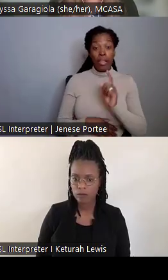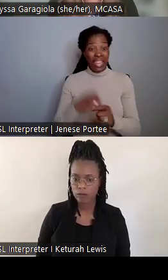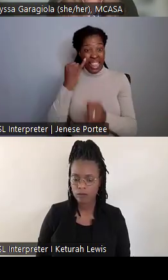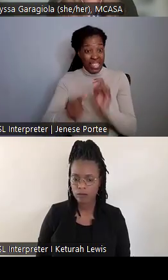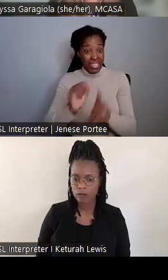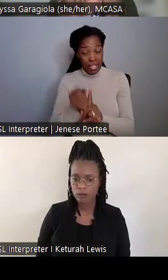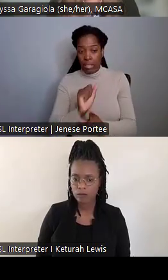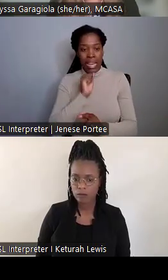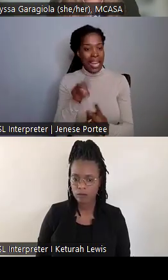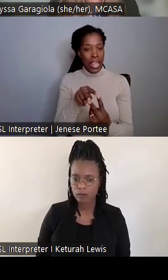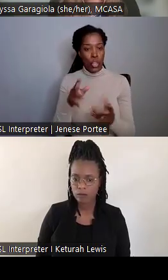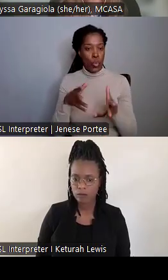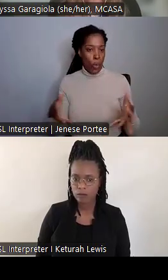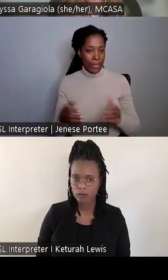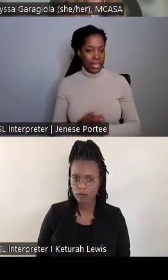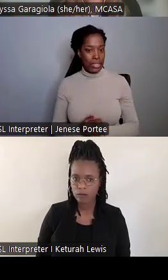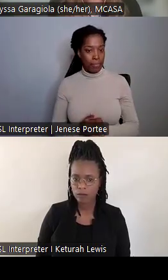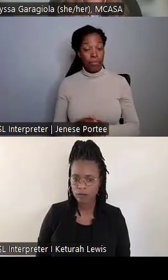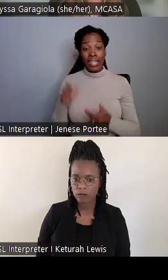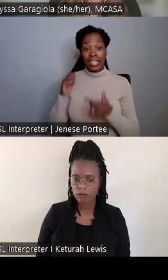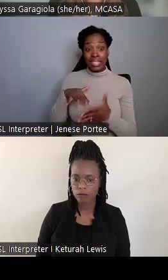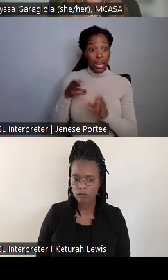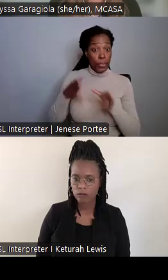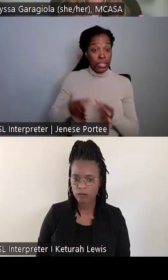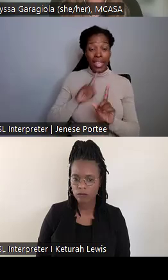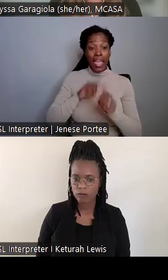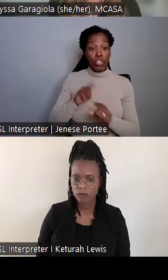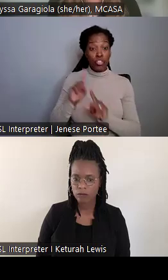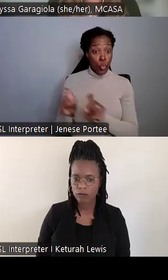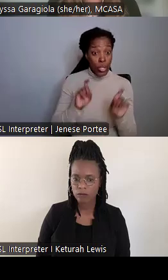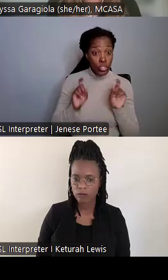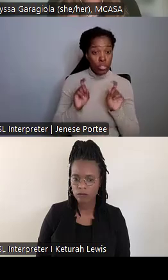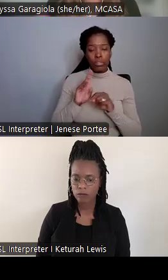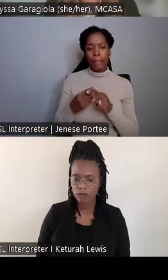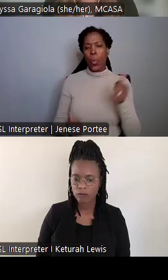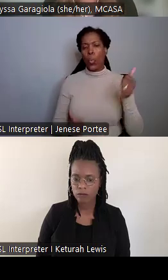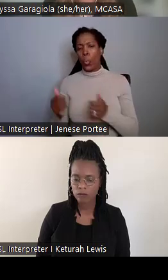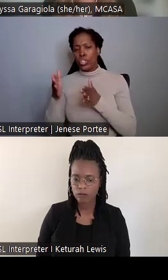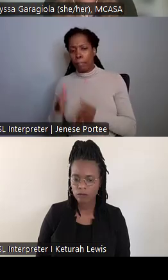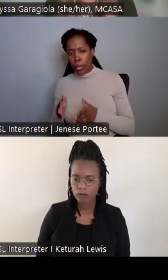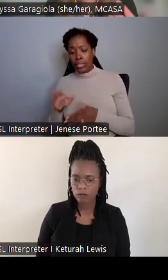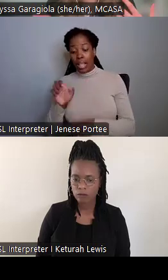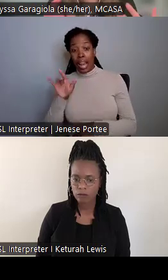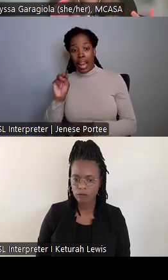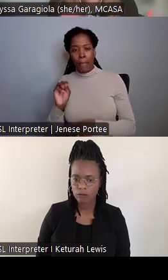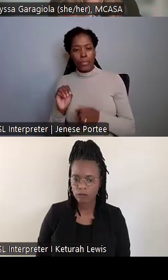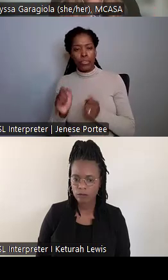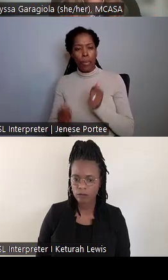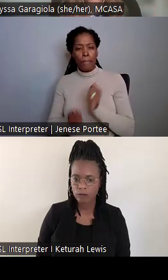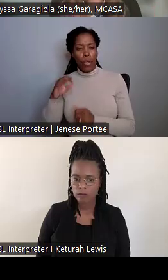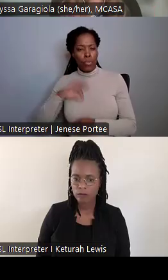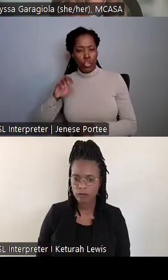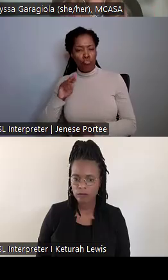was obese. Study participants answered survey questions about which person's claim was most credible. And it